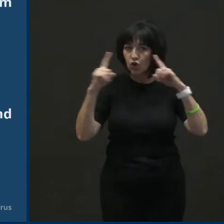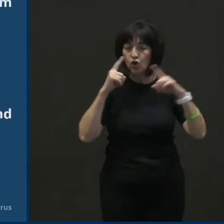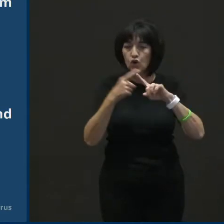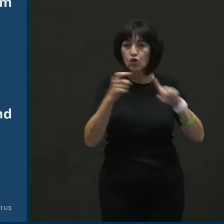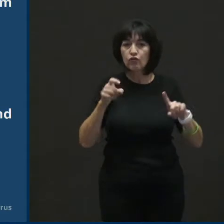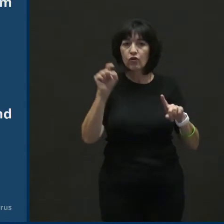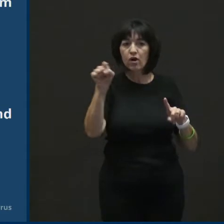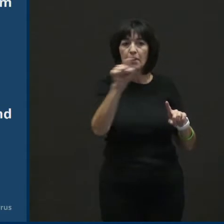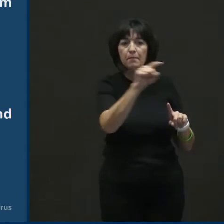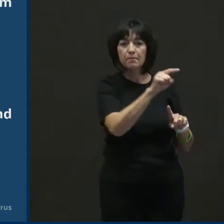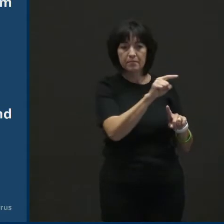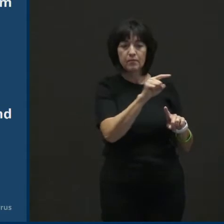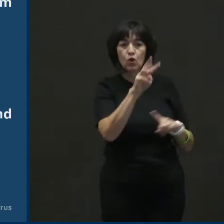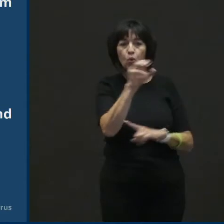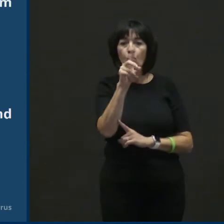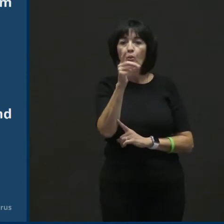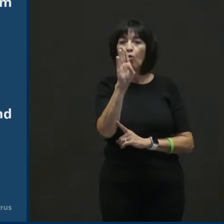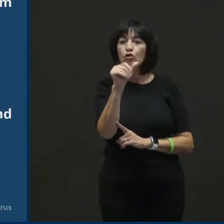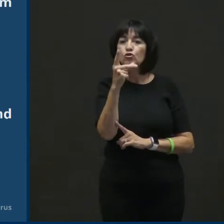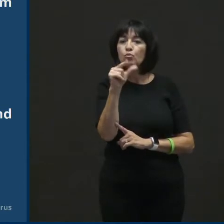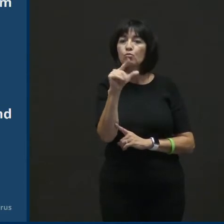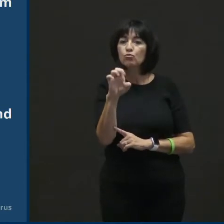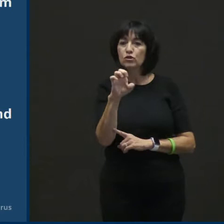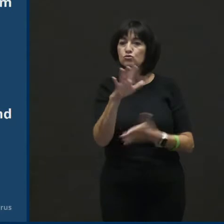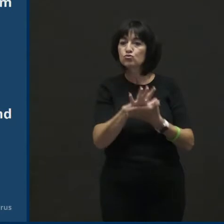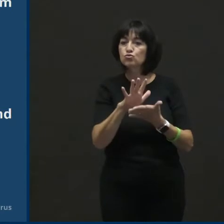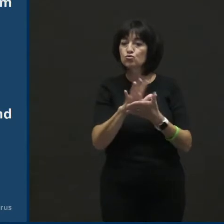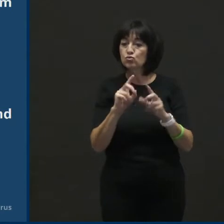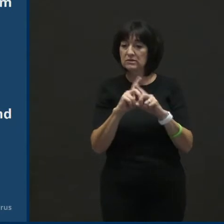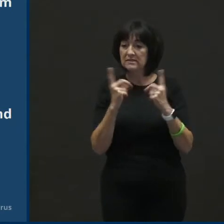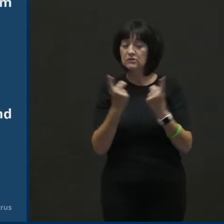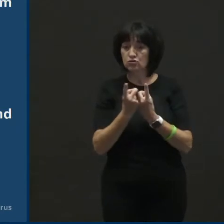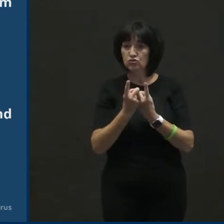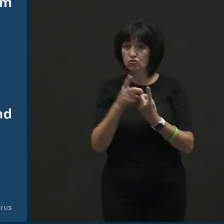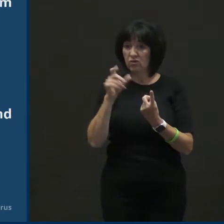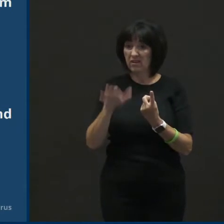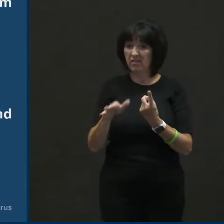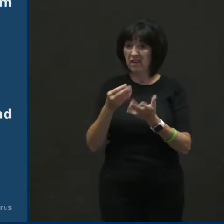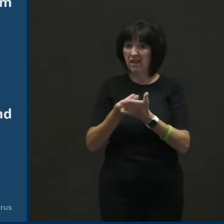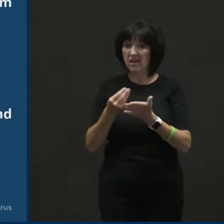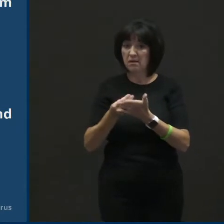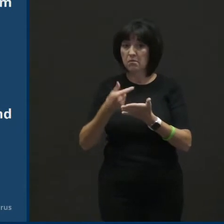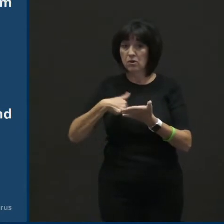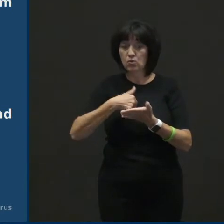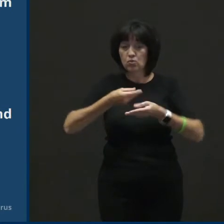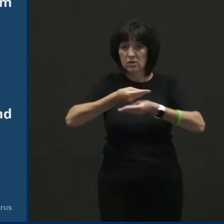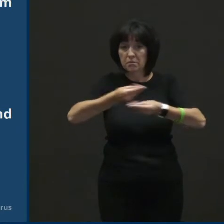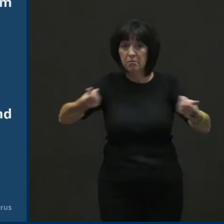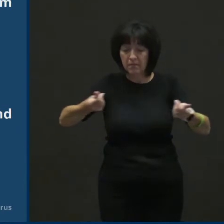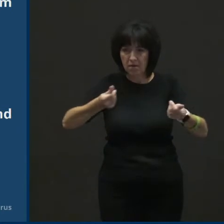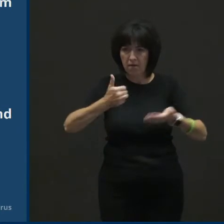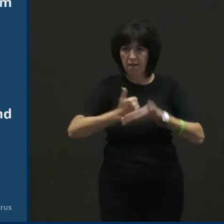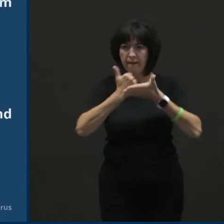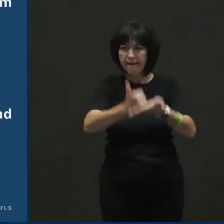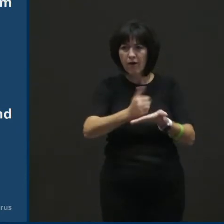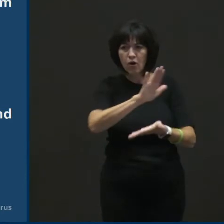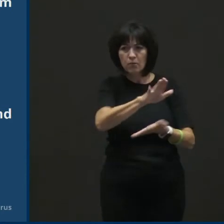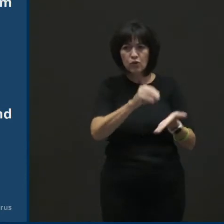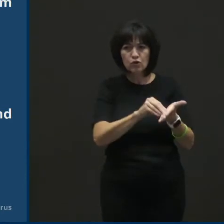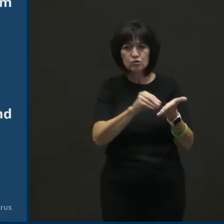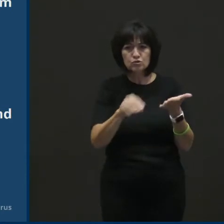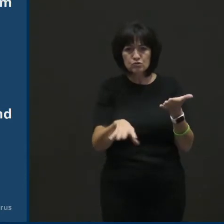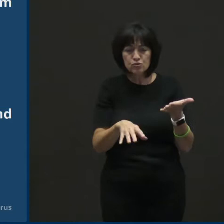from the Woodbridge School District this week about how it's helped their students, and we expect that it'll help thousands of students